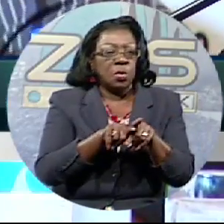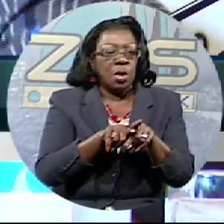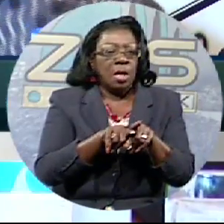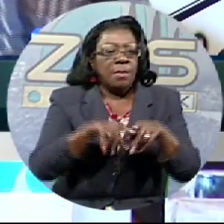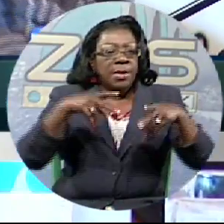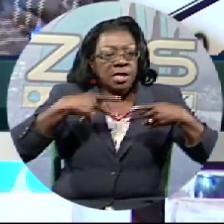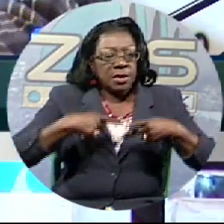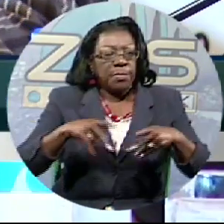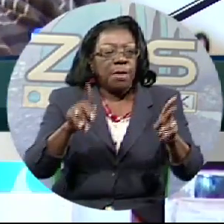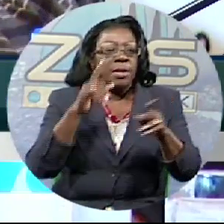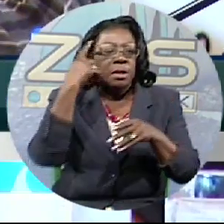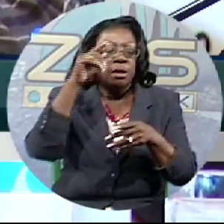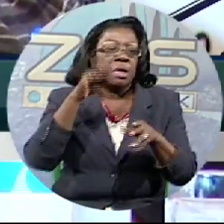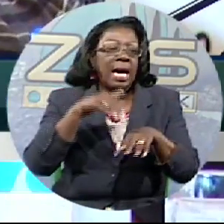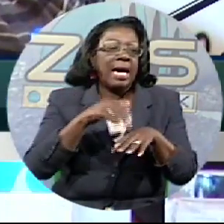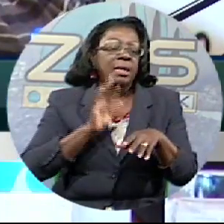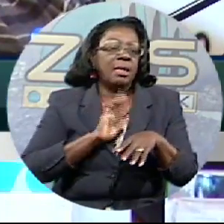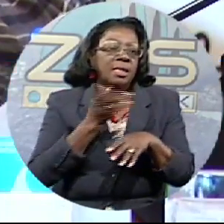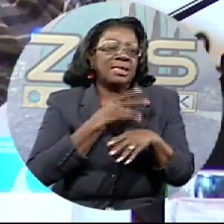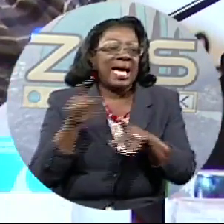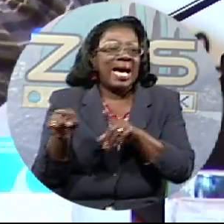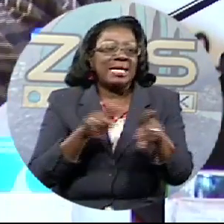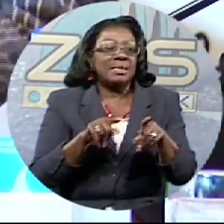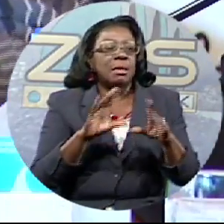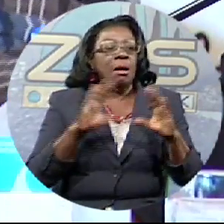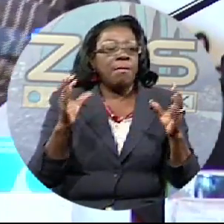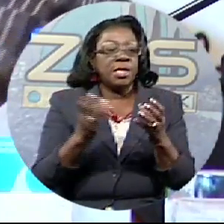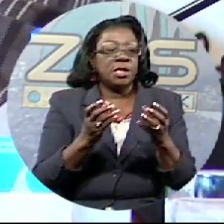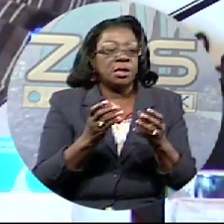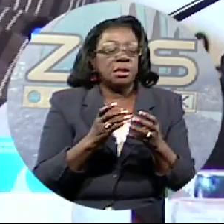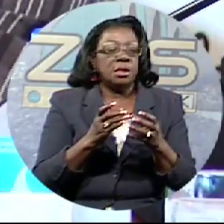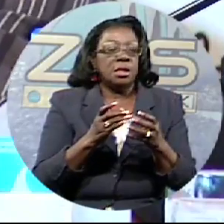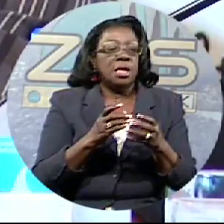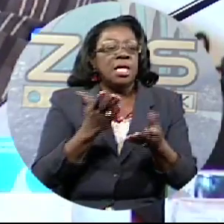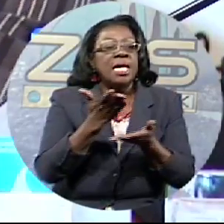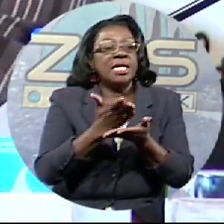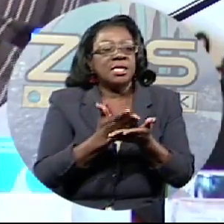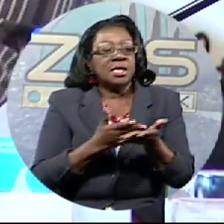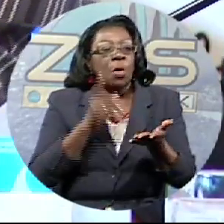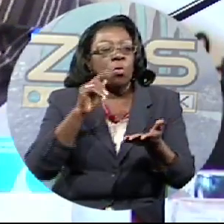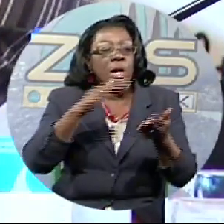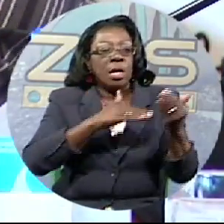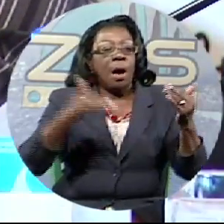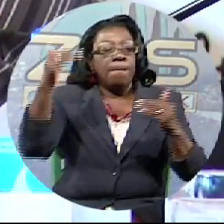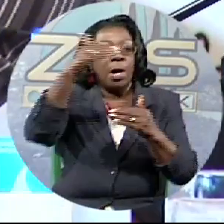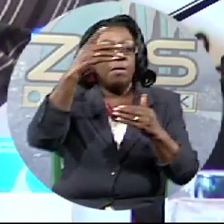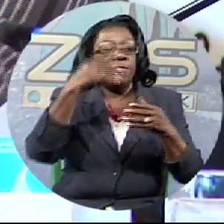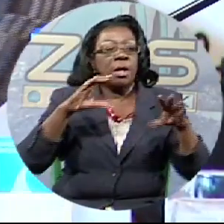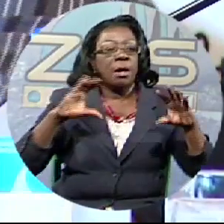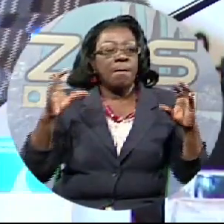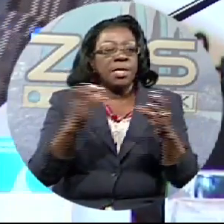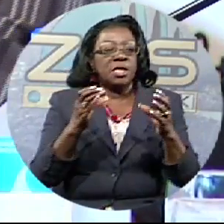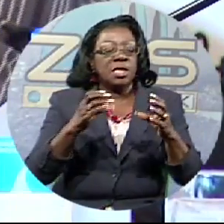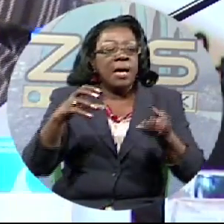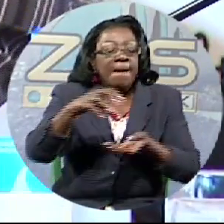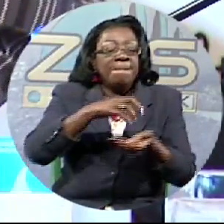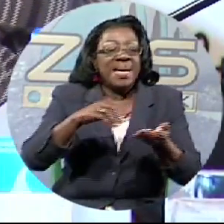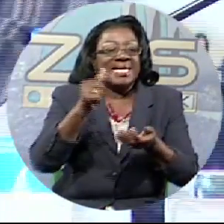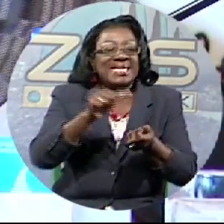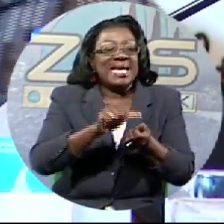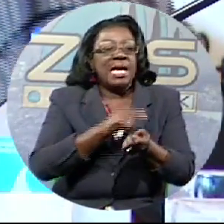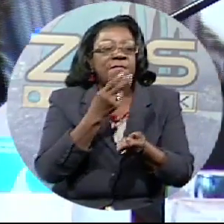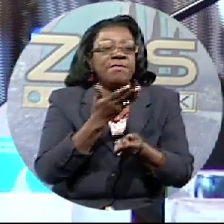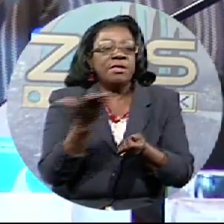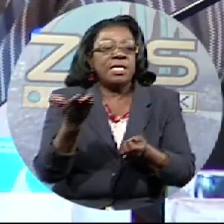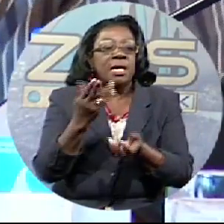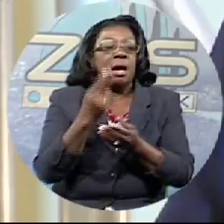look at it as if it is the commission. No, it is someone above the commission jacking everybody up.